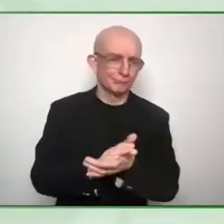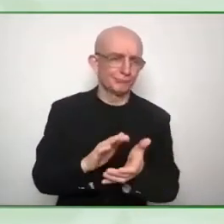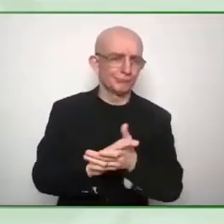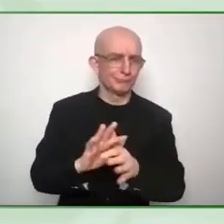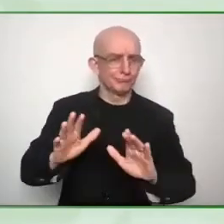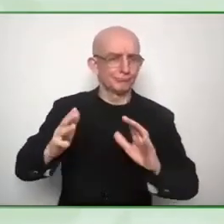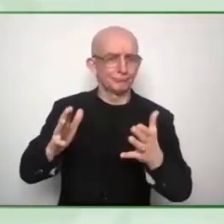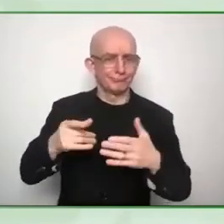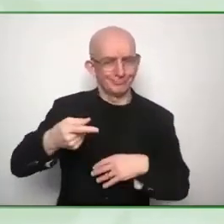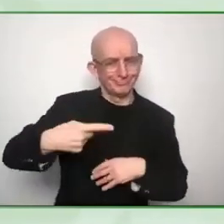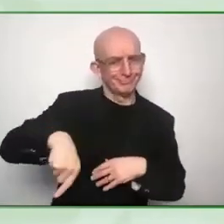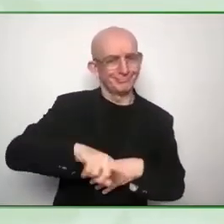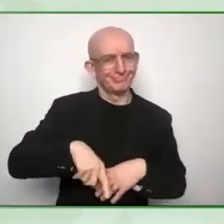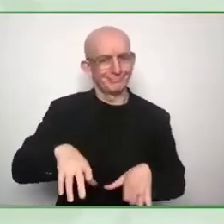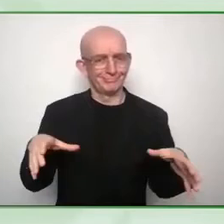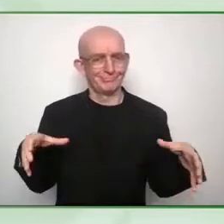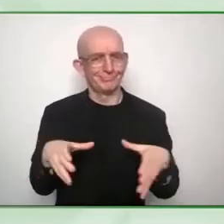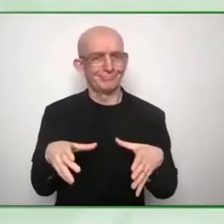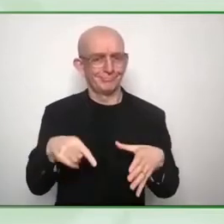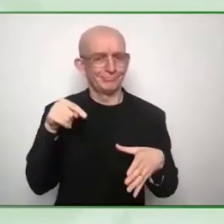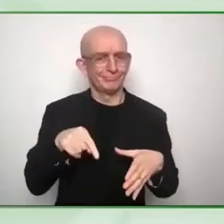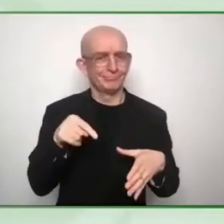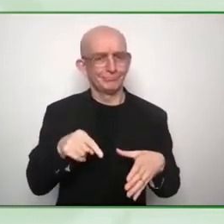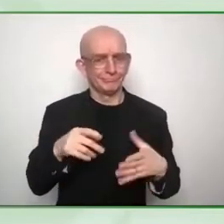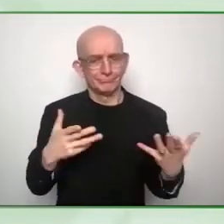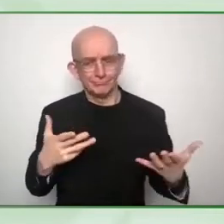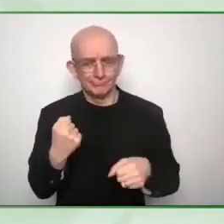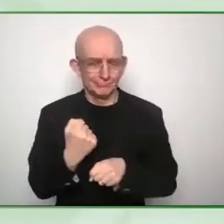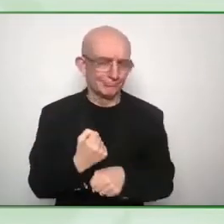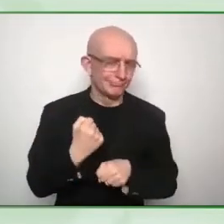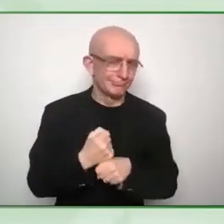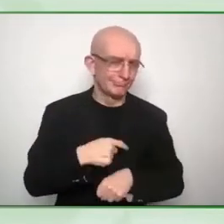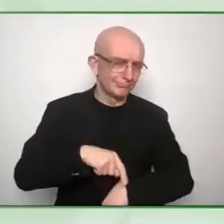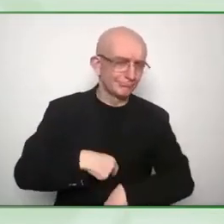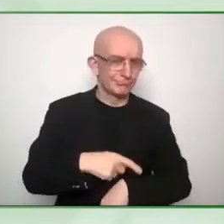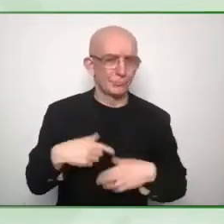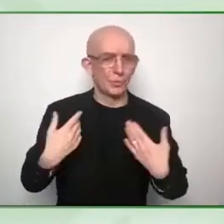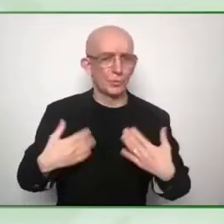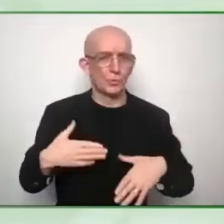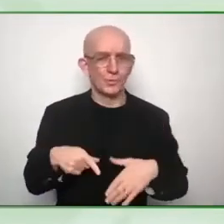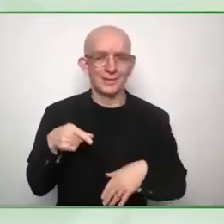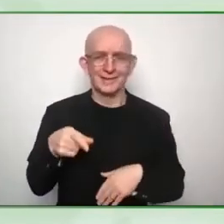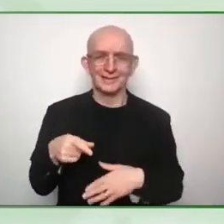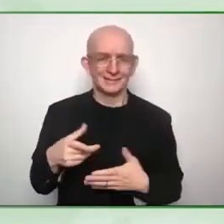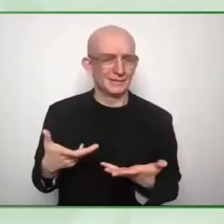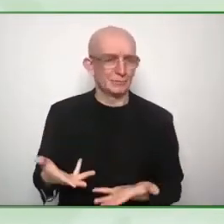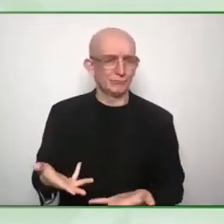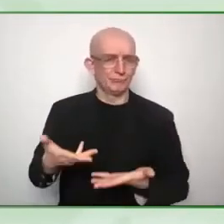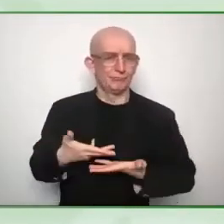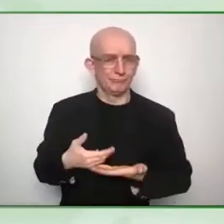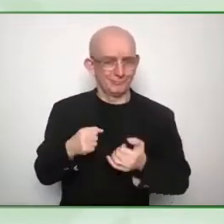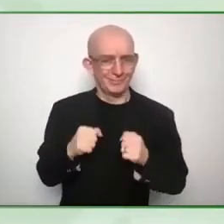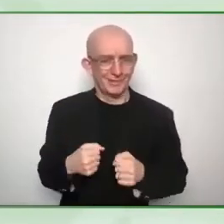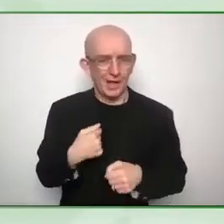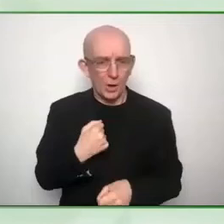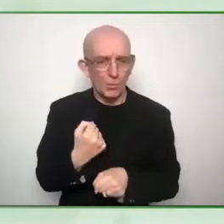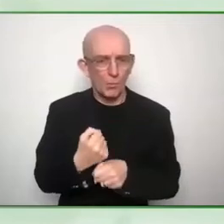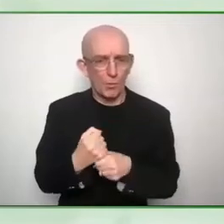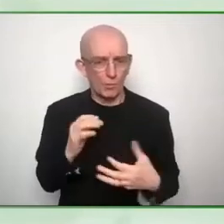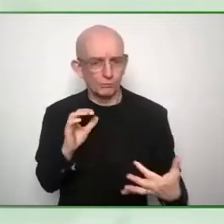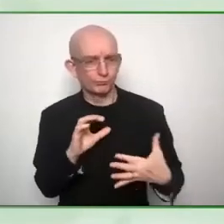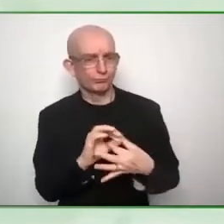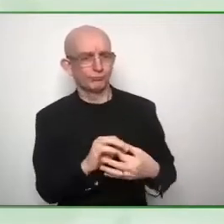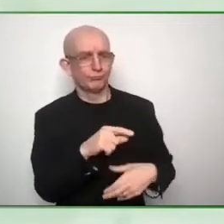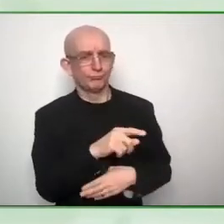Kathy in China and really start the international advocacy work that I have been doing is through a